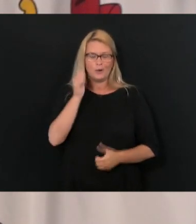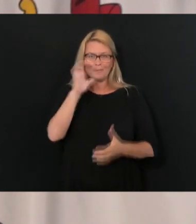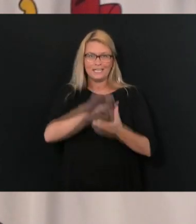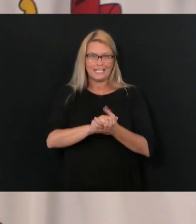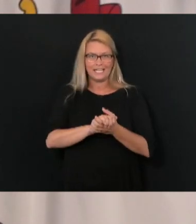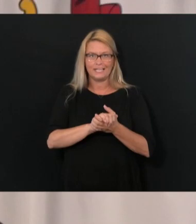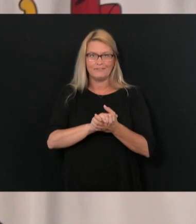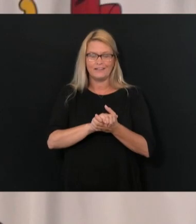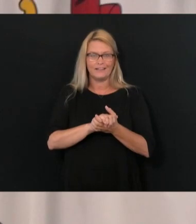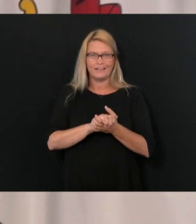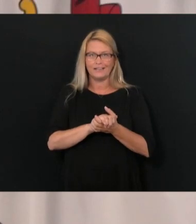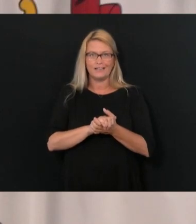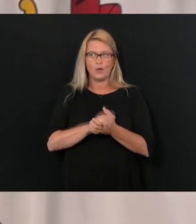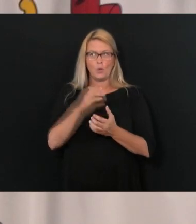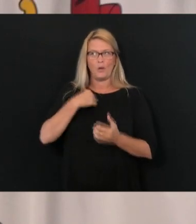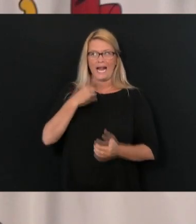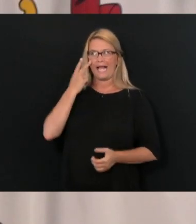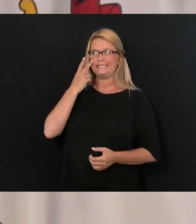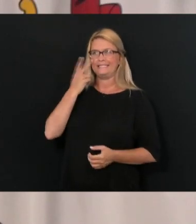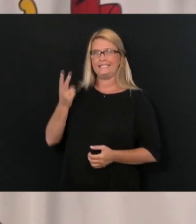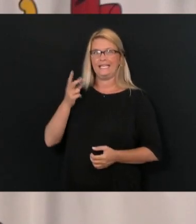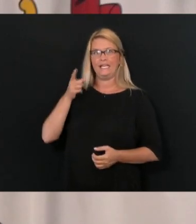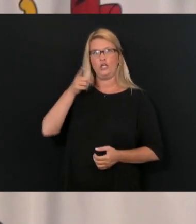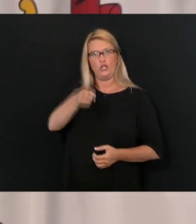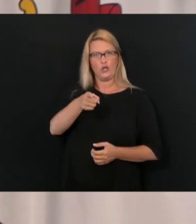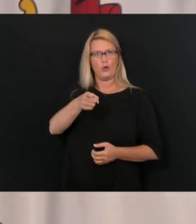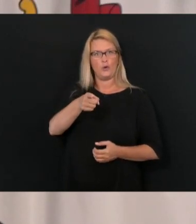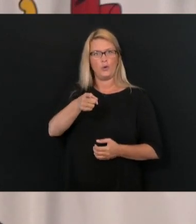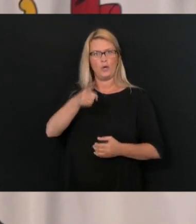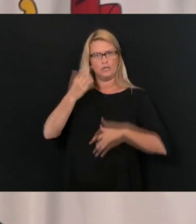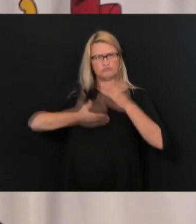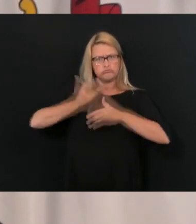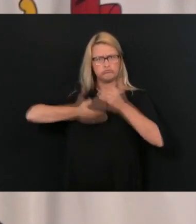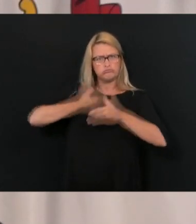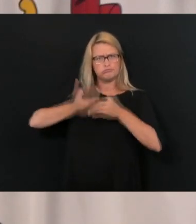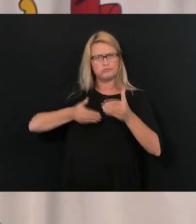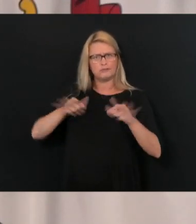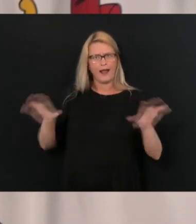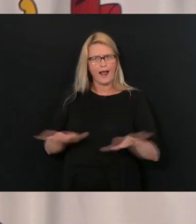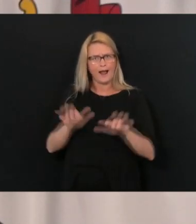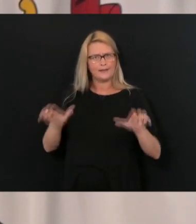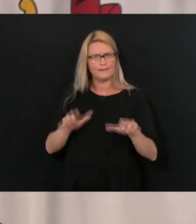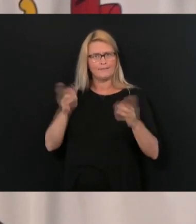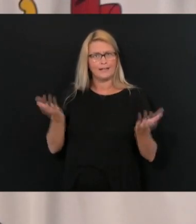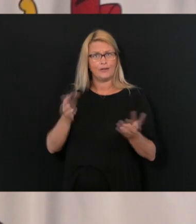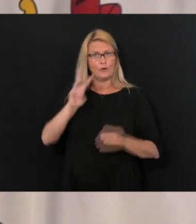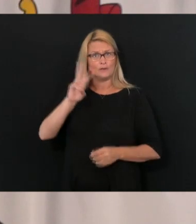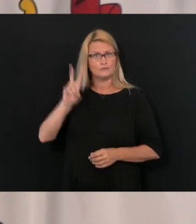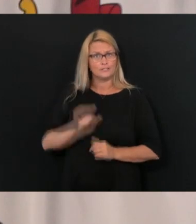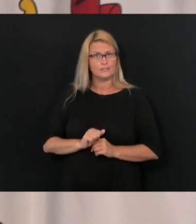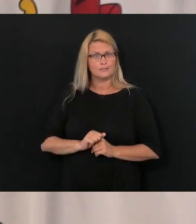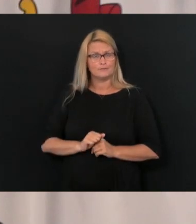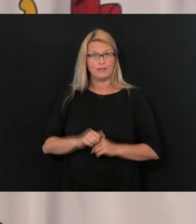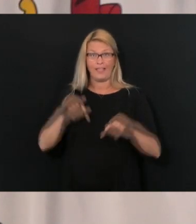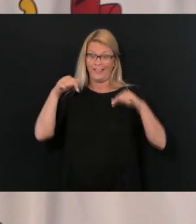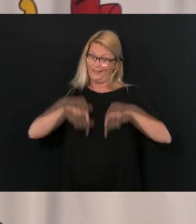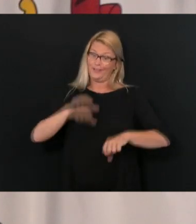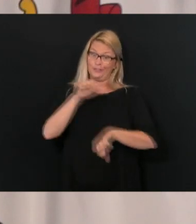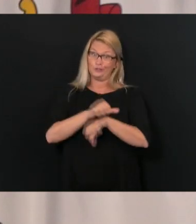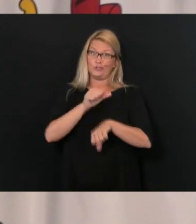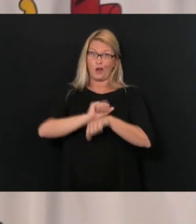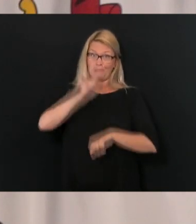means to me to see you in action, West Virginia, because I'm going to tell you, this job is